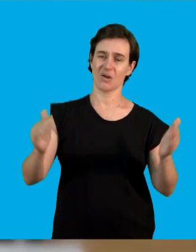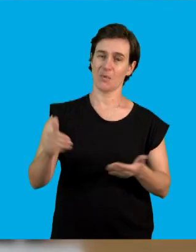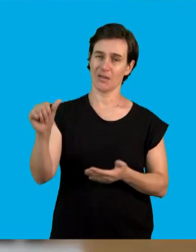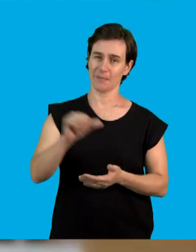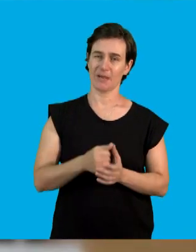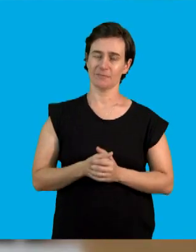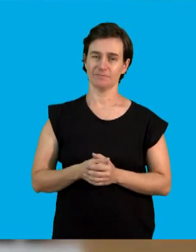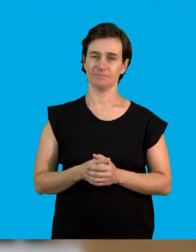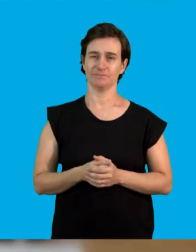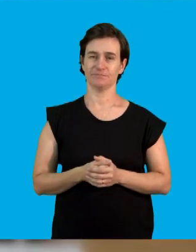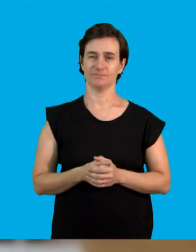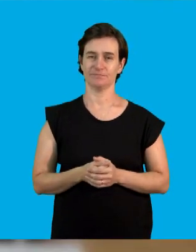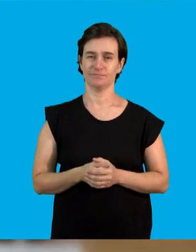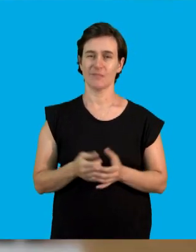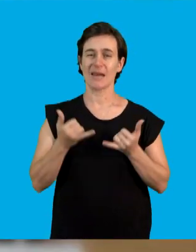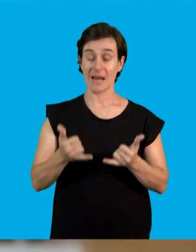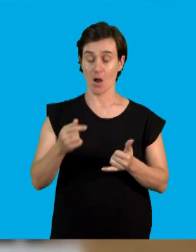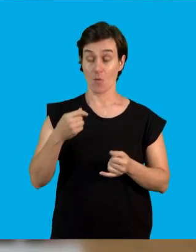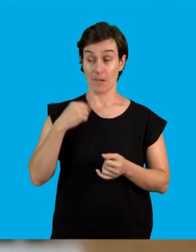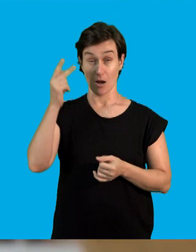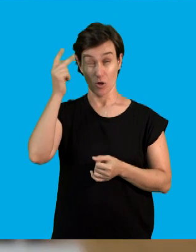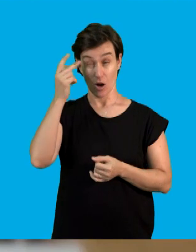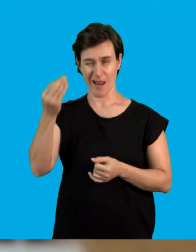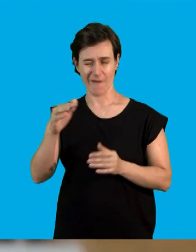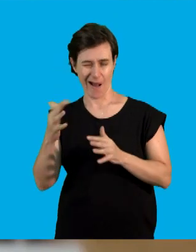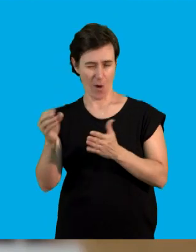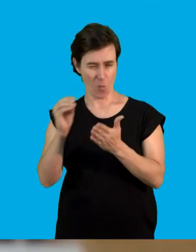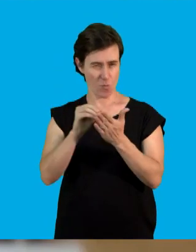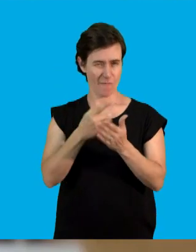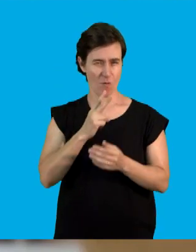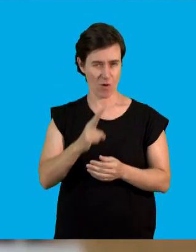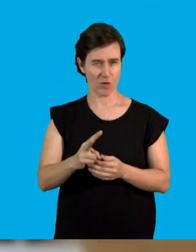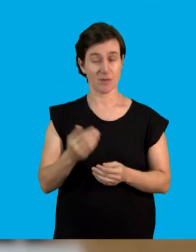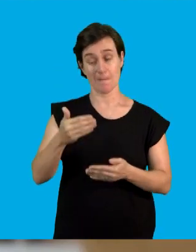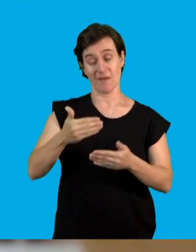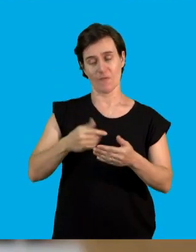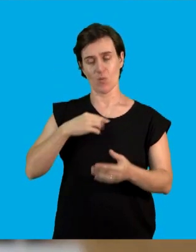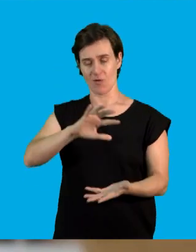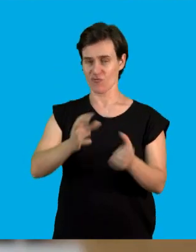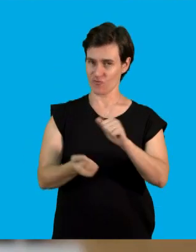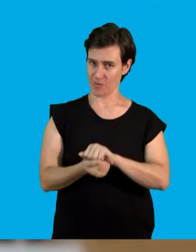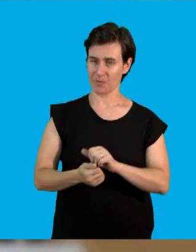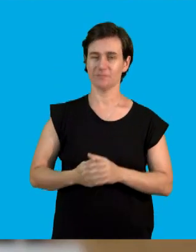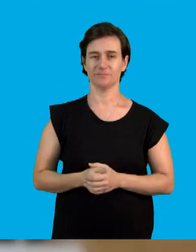Welcome back. Let's quickly go into the application questions of models before we wrap up this